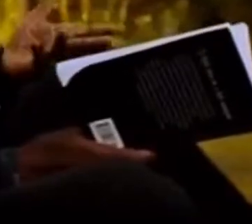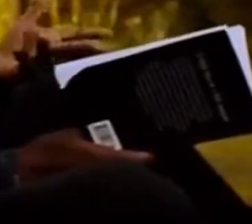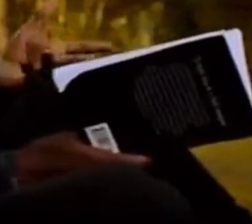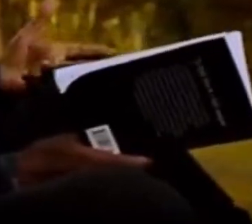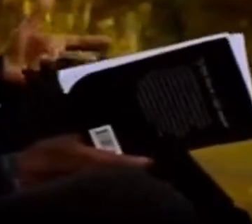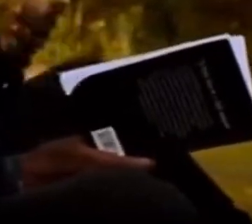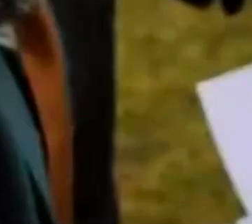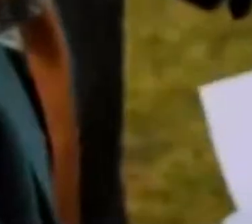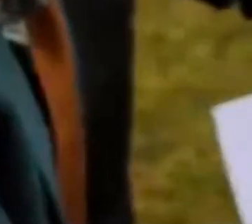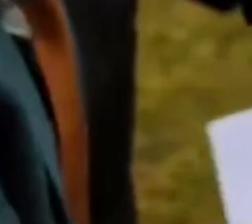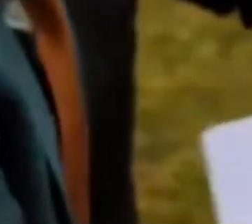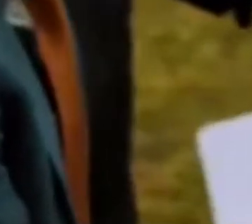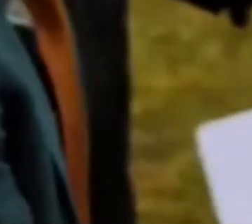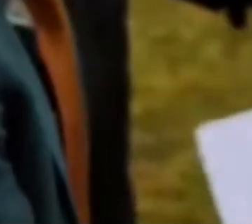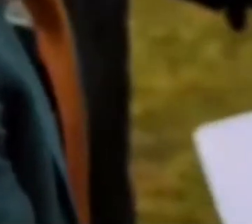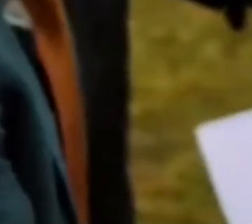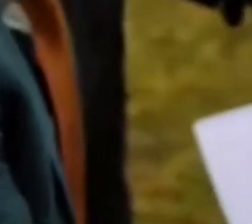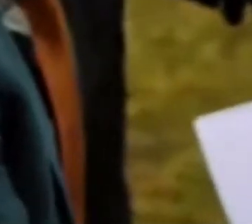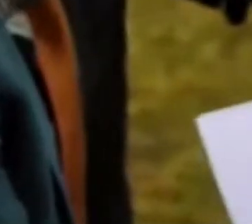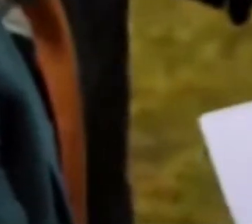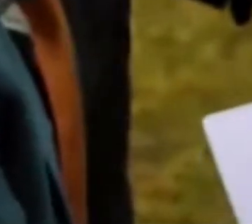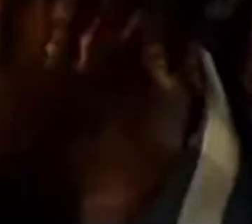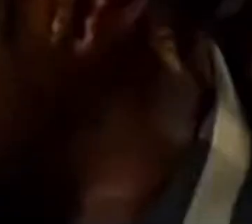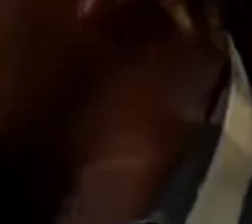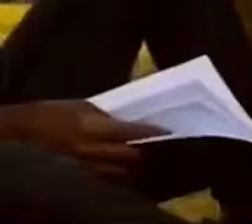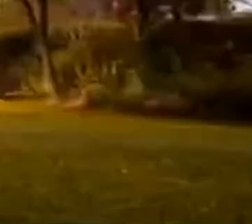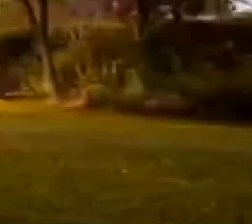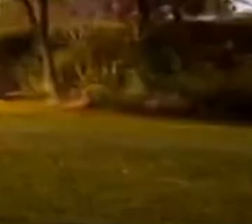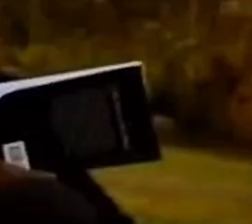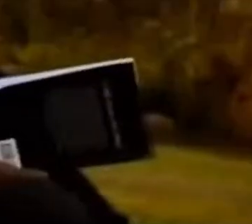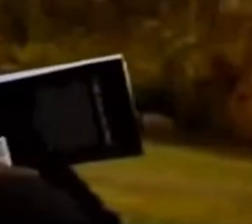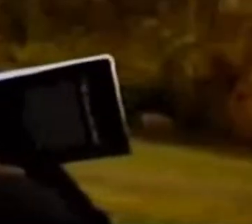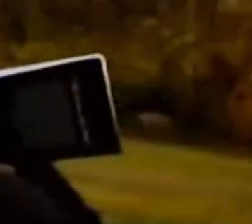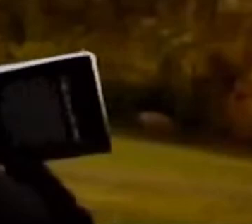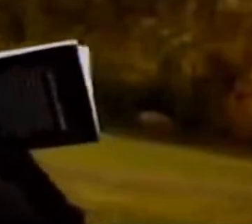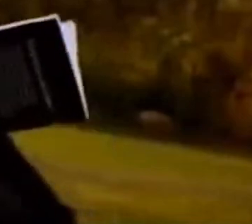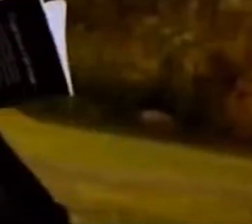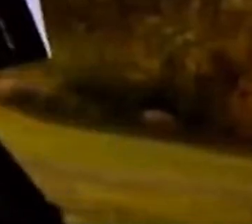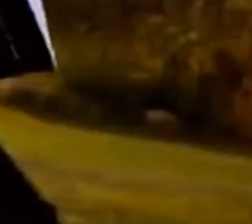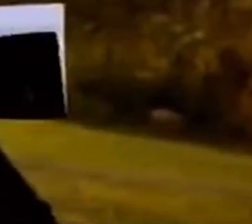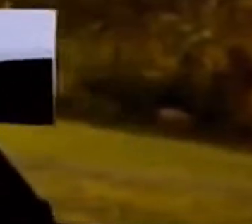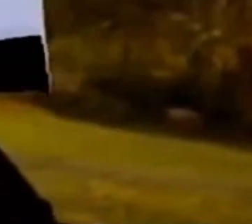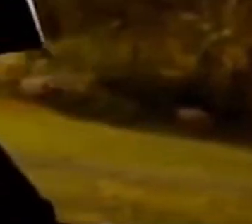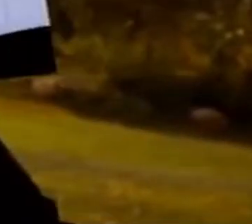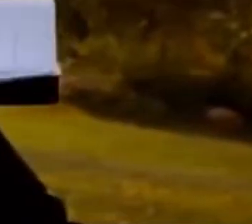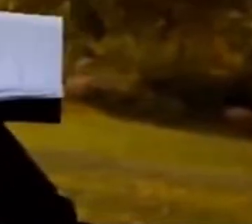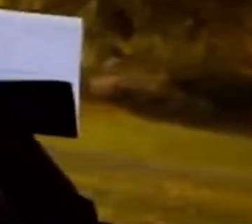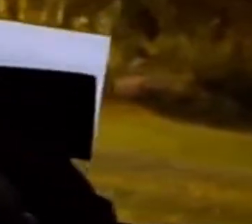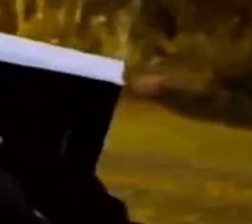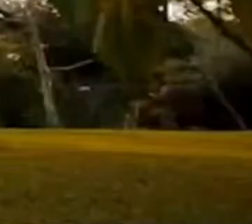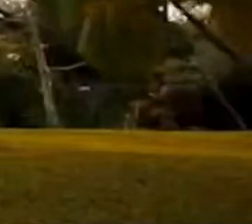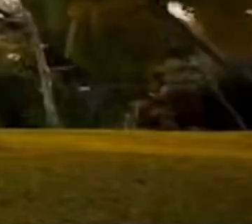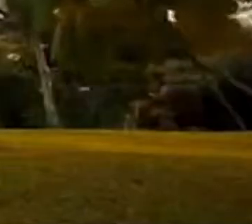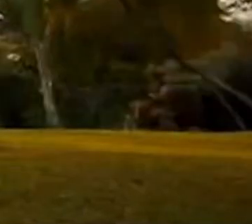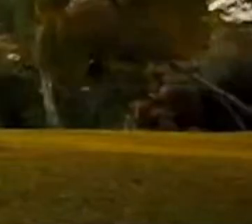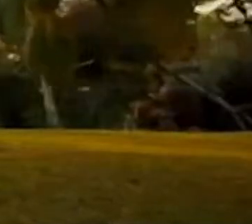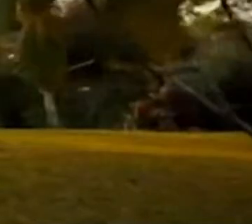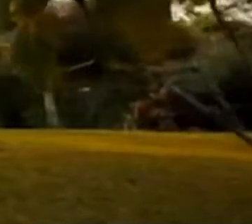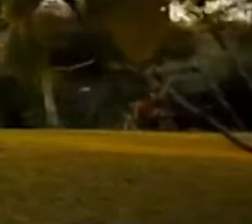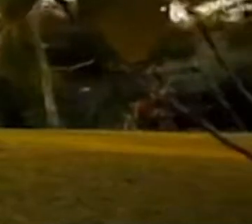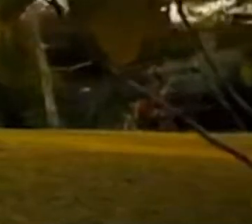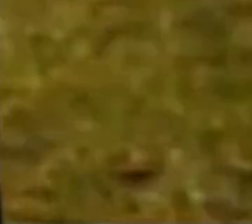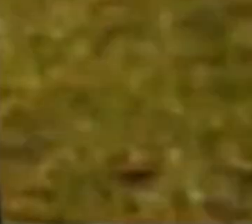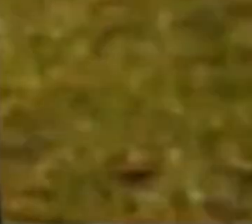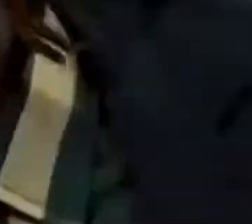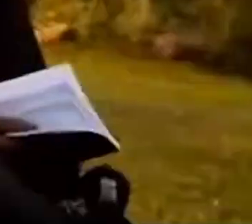beef na my metaphors. You became ambassadors, the reason to arena boards. We are the products, I'm a nimba mwane pangale senga. Wa